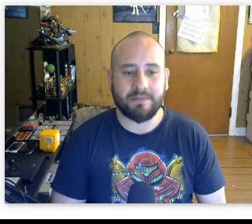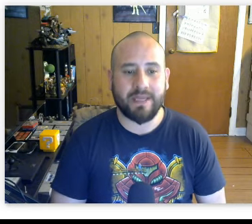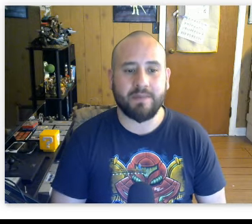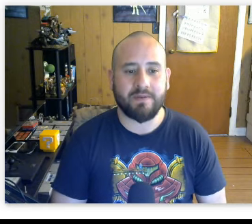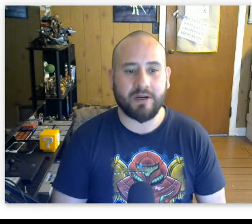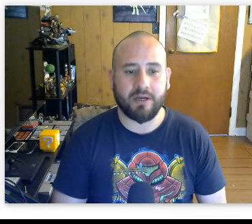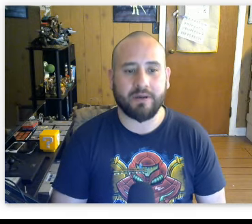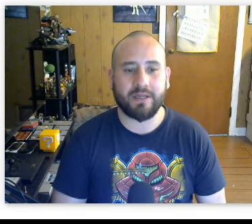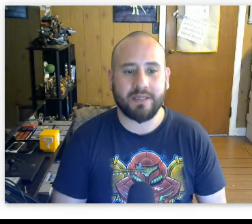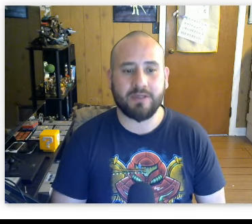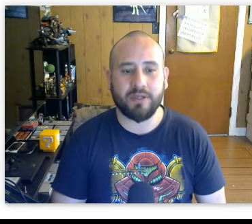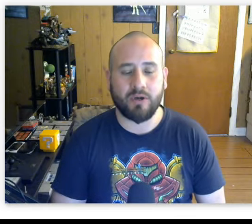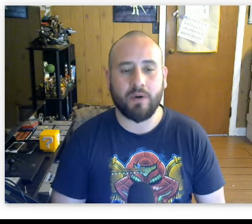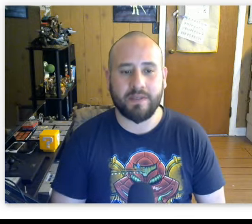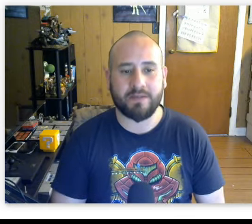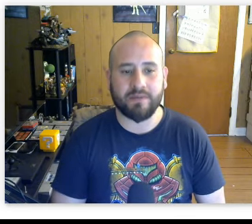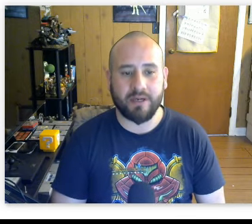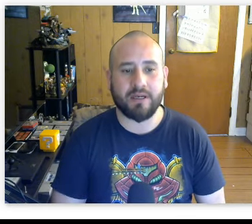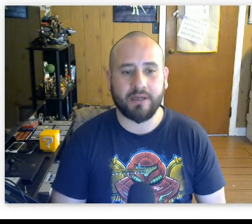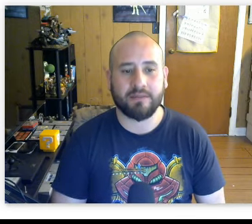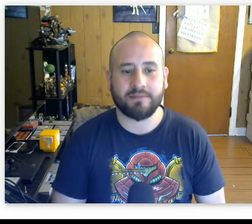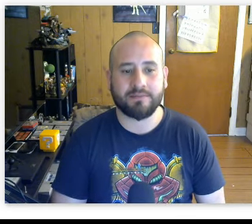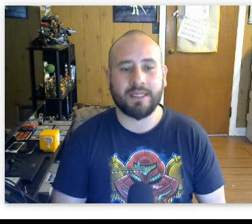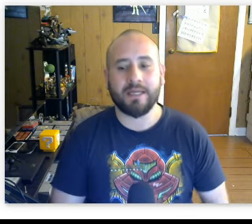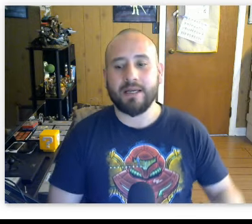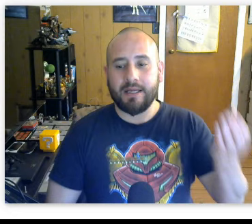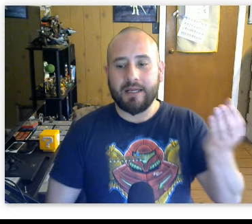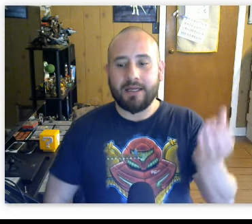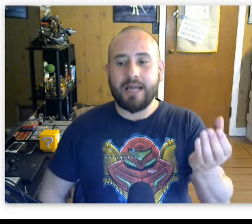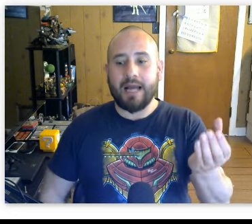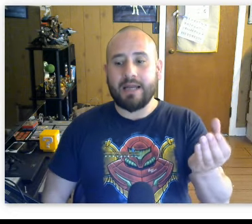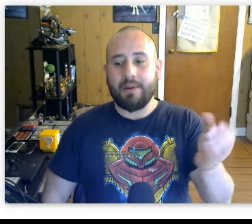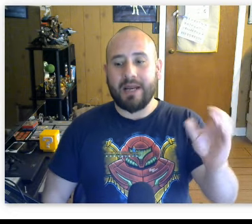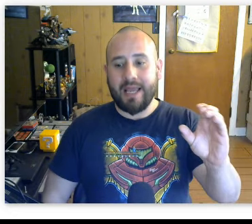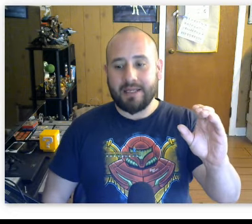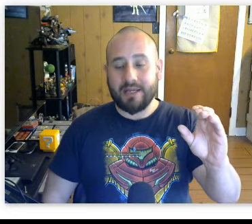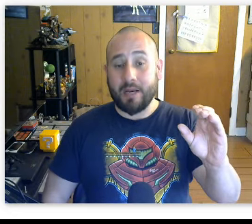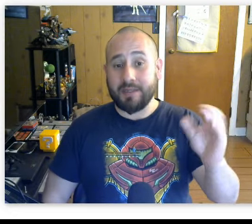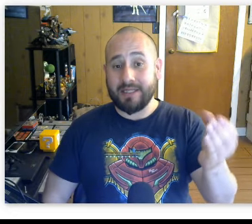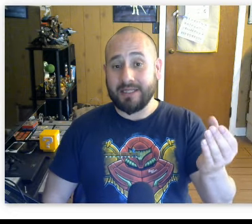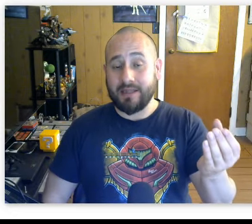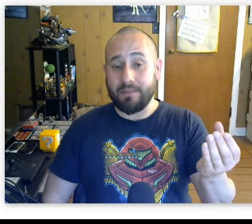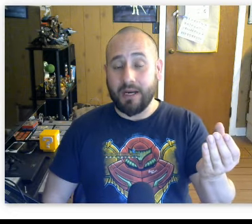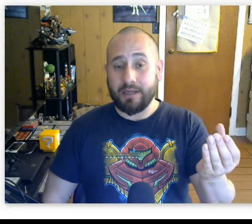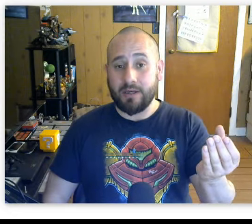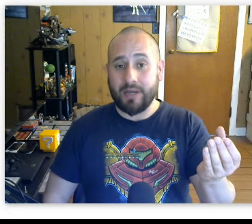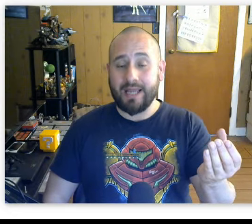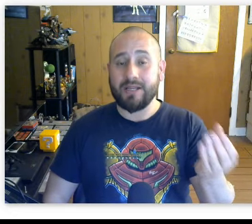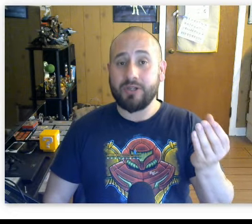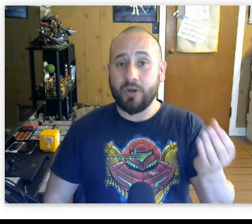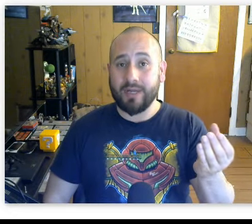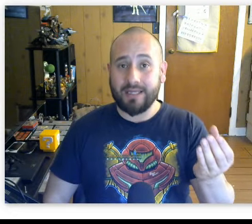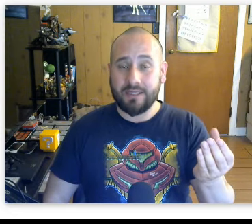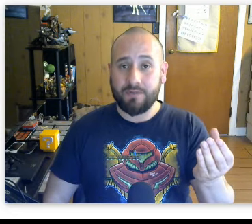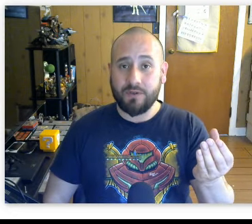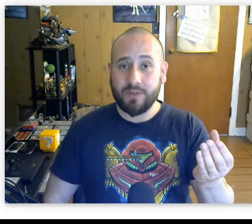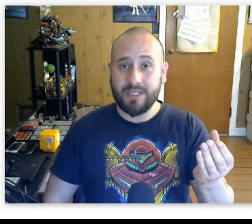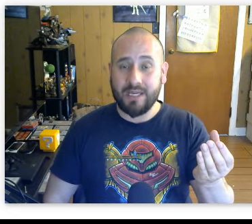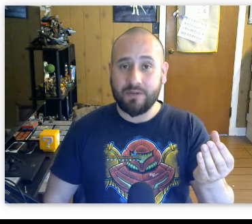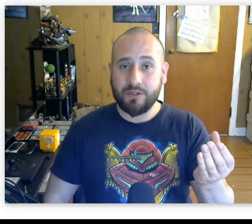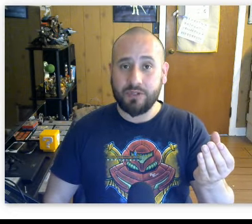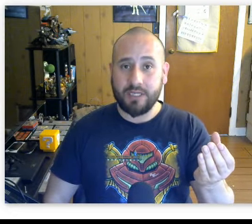This is making me very hungry. This unit always makes me very hungry. Non-dominant hand is cupped. This is like the bun, okay? Don't get this